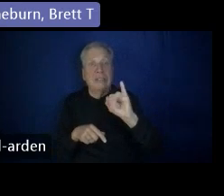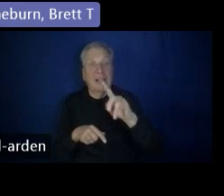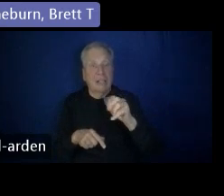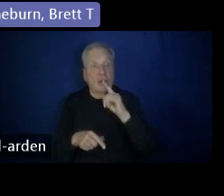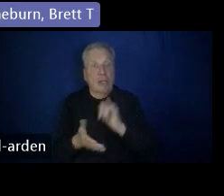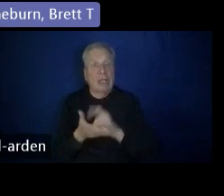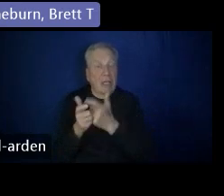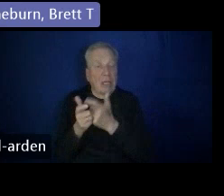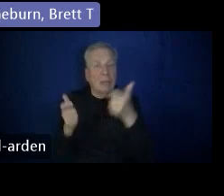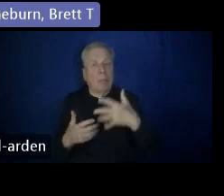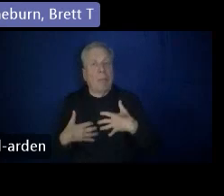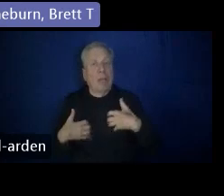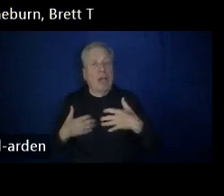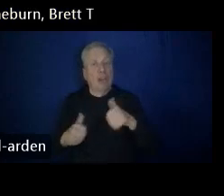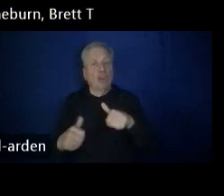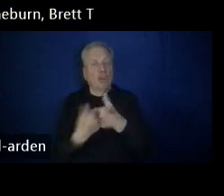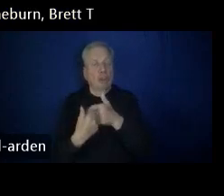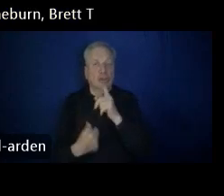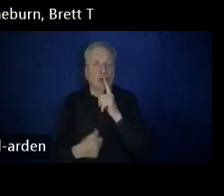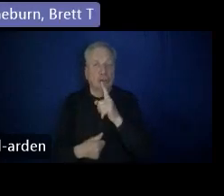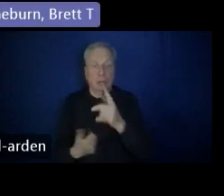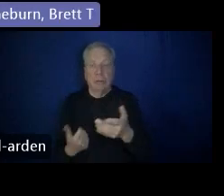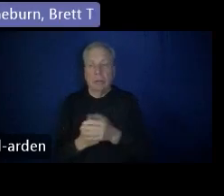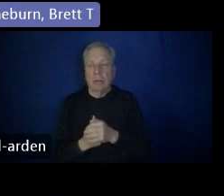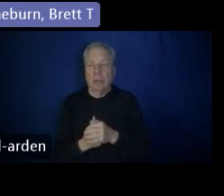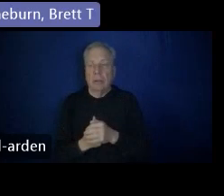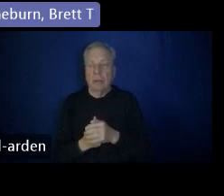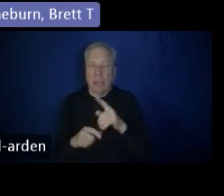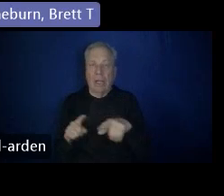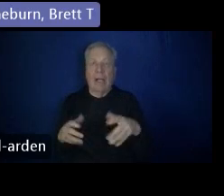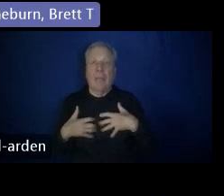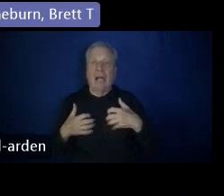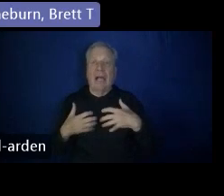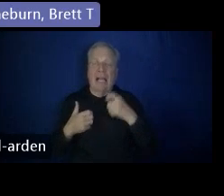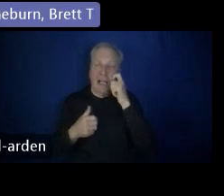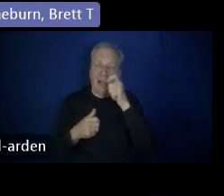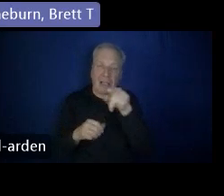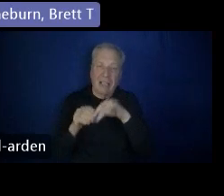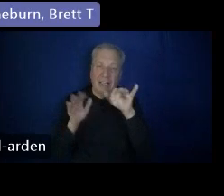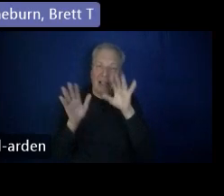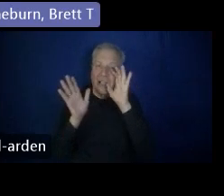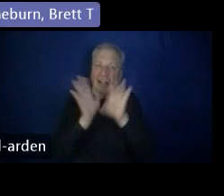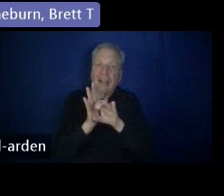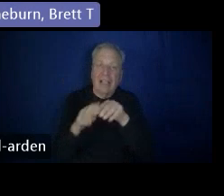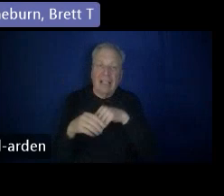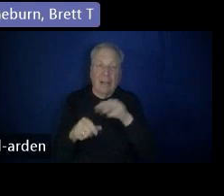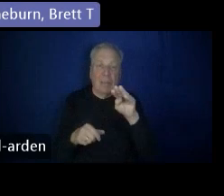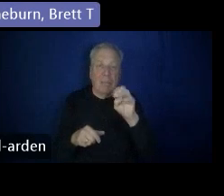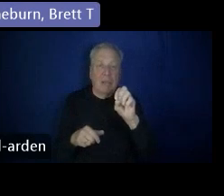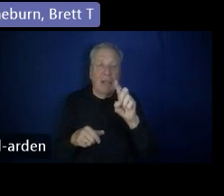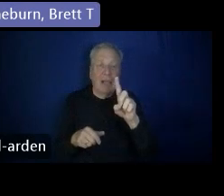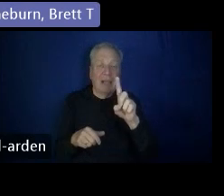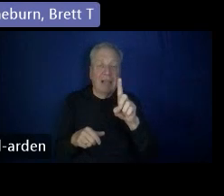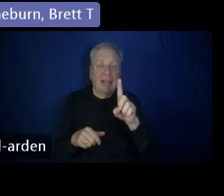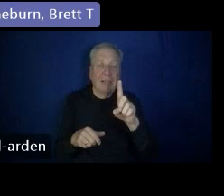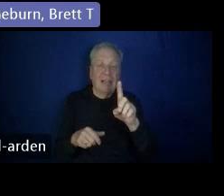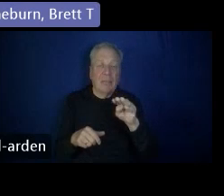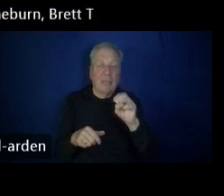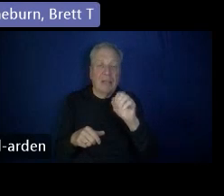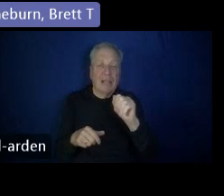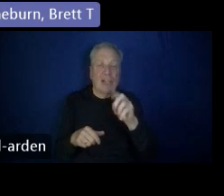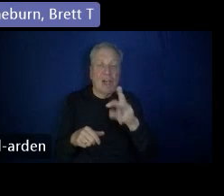management challenge. There's a bear just down out of the photo frame here in the meadow. Lots of people along the road, and